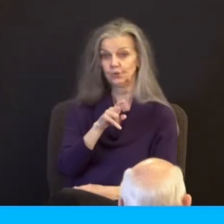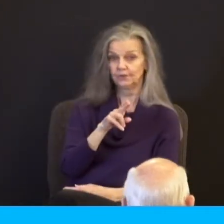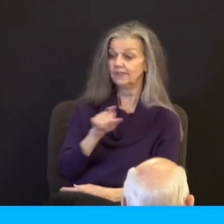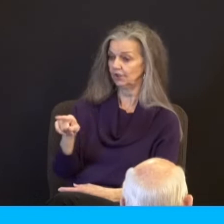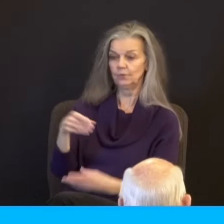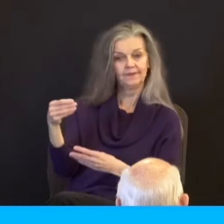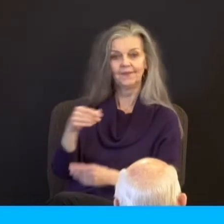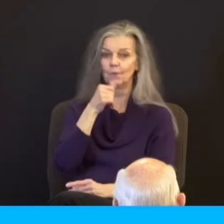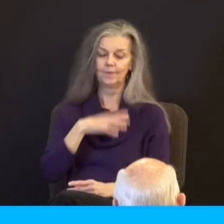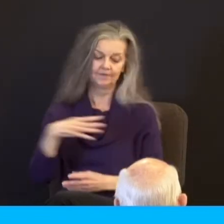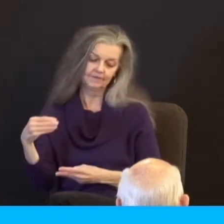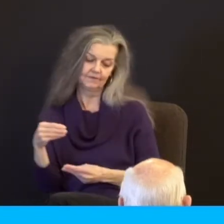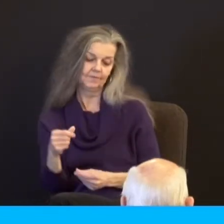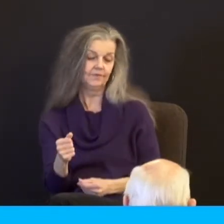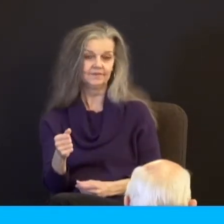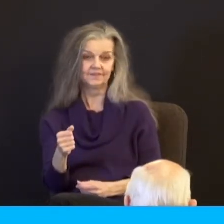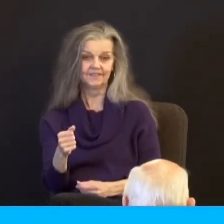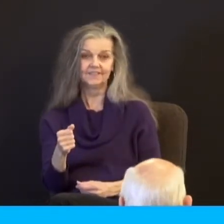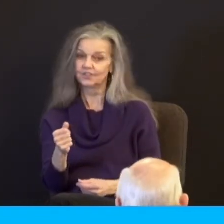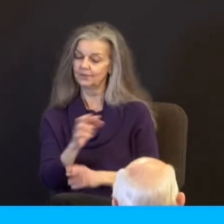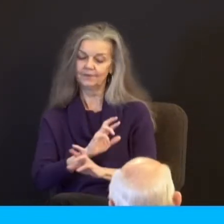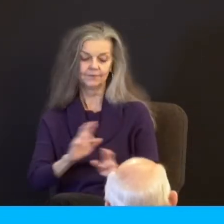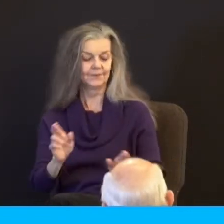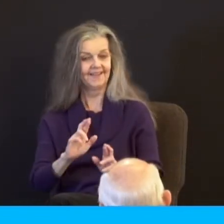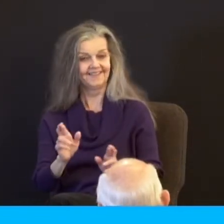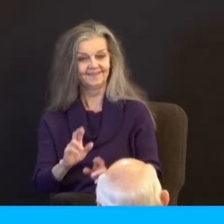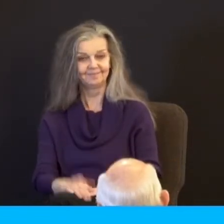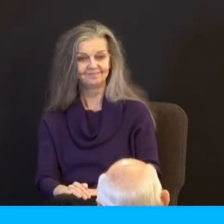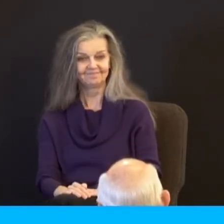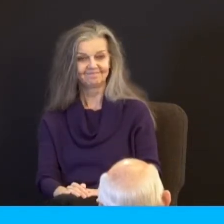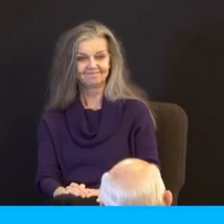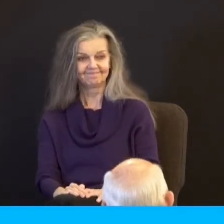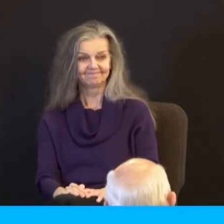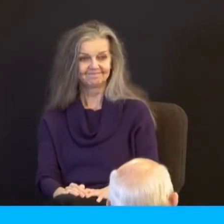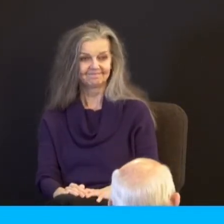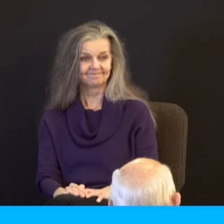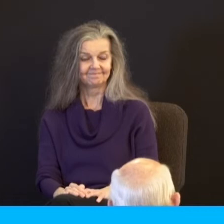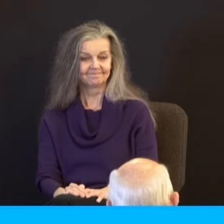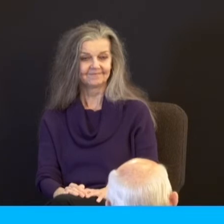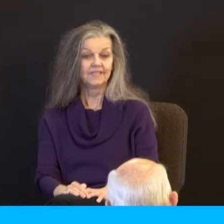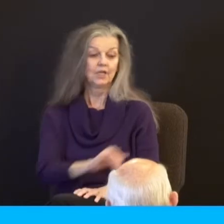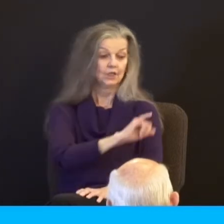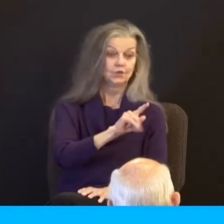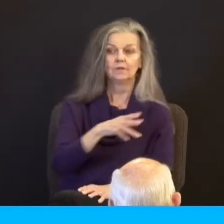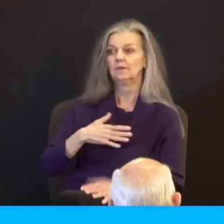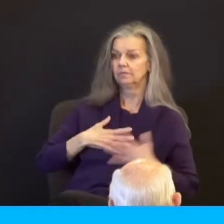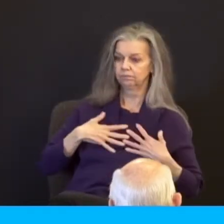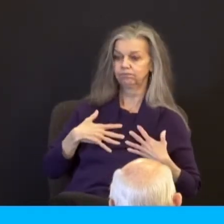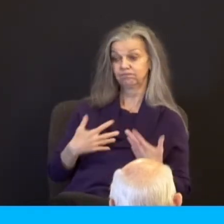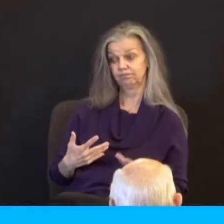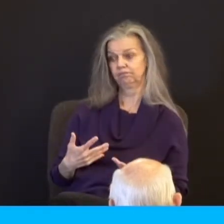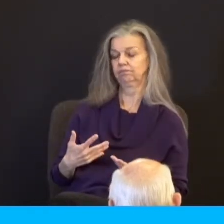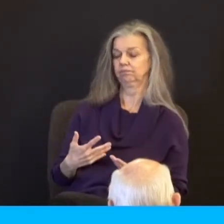smooth. She's got them lock, stock, and barrel, man. No further questions, Your Honor. Judah acknowledged them, same word,